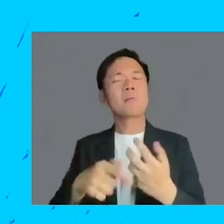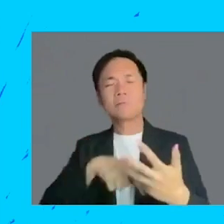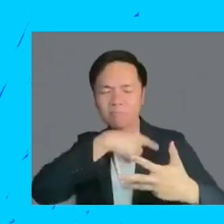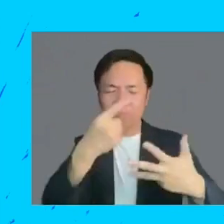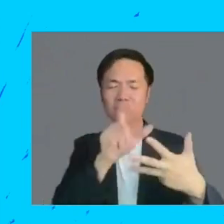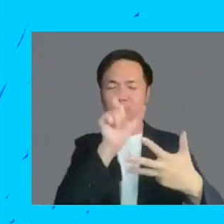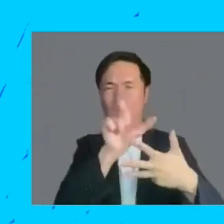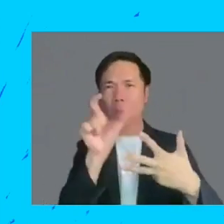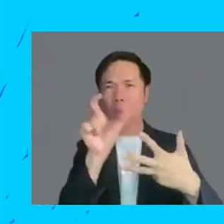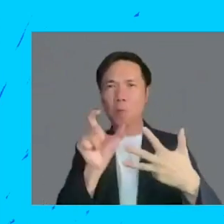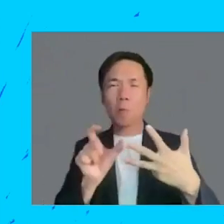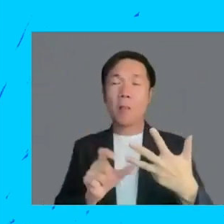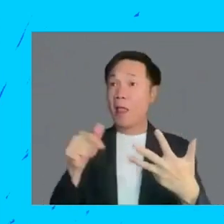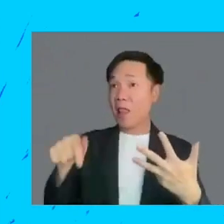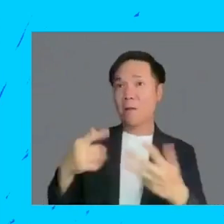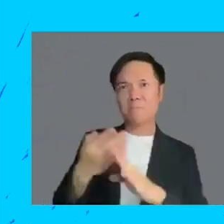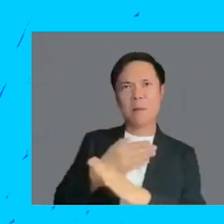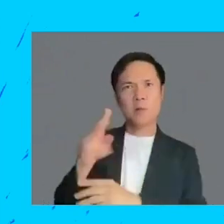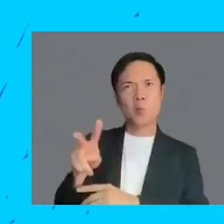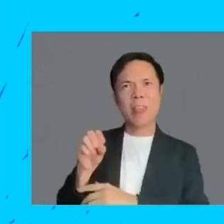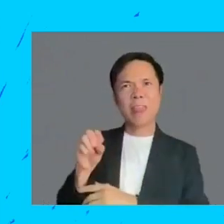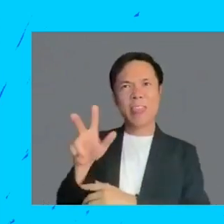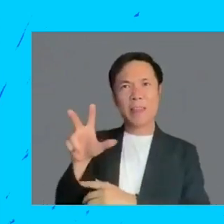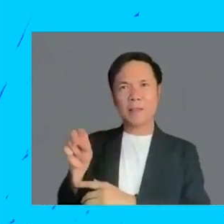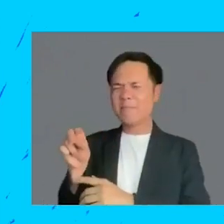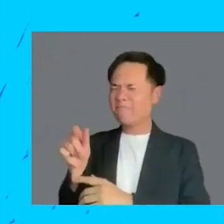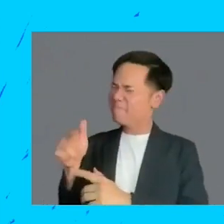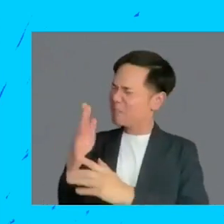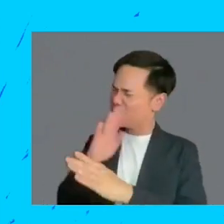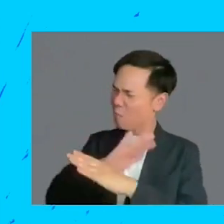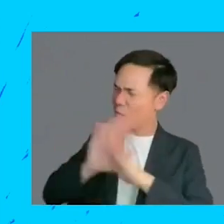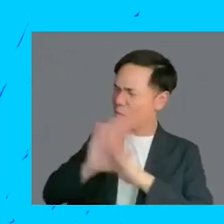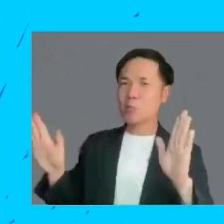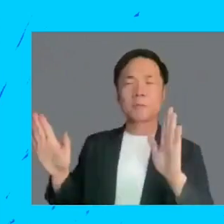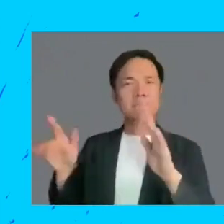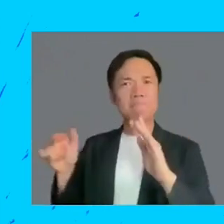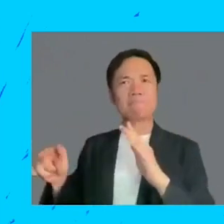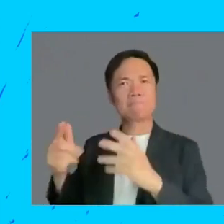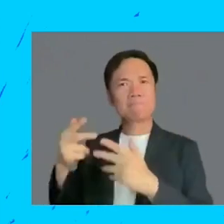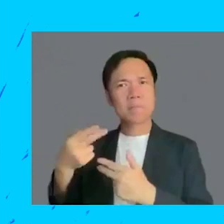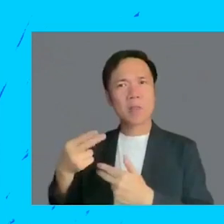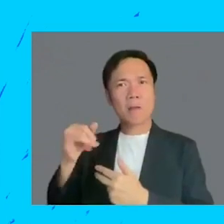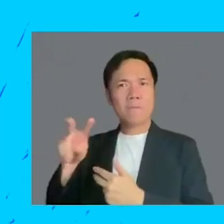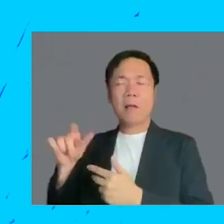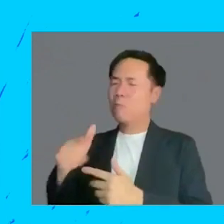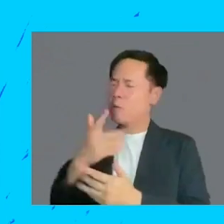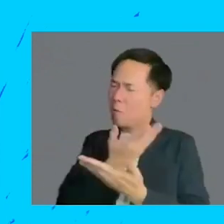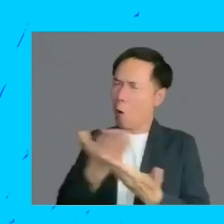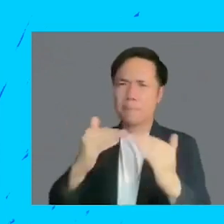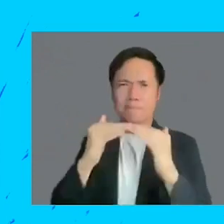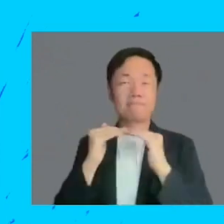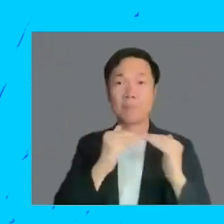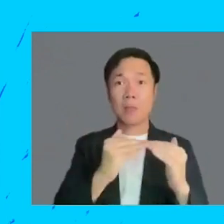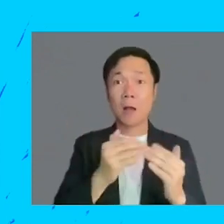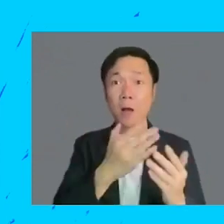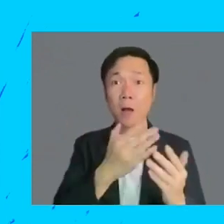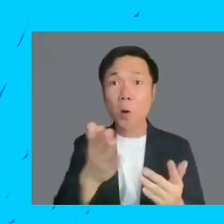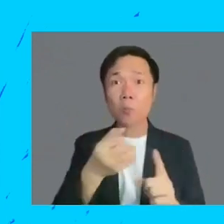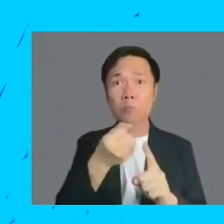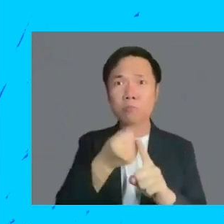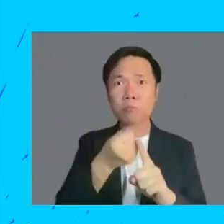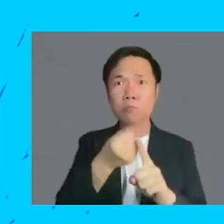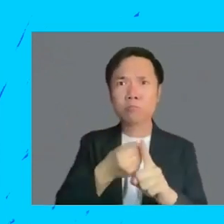in 2030, and that means no discrimination, equal access for all. Youth leaders should be at